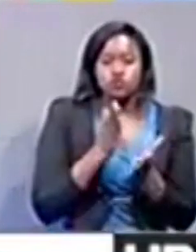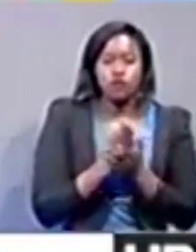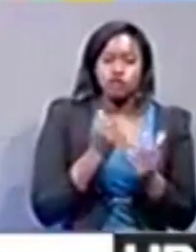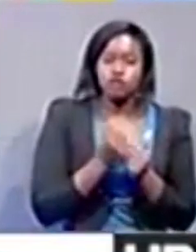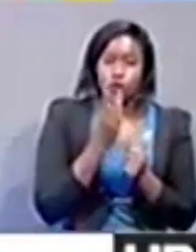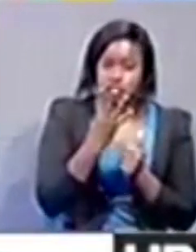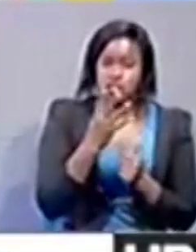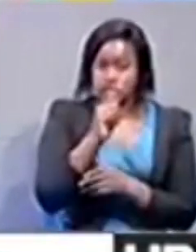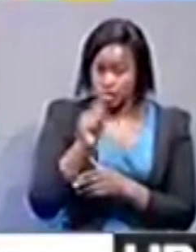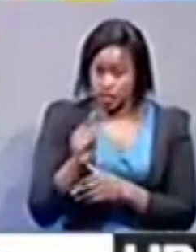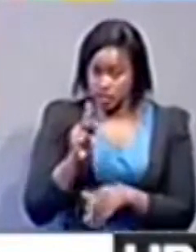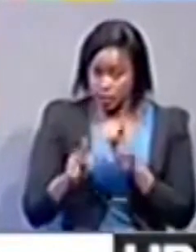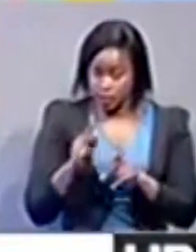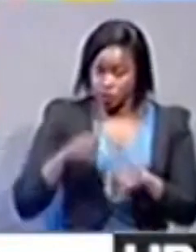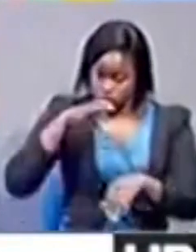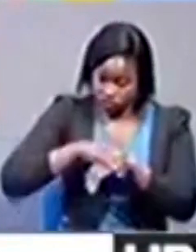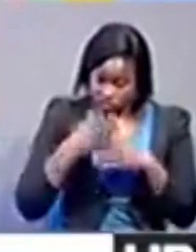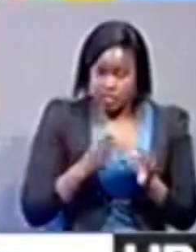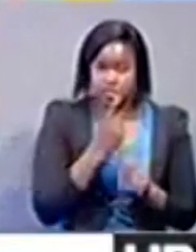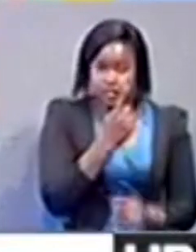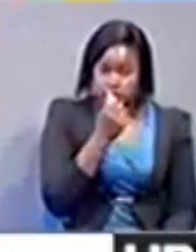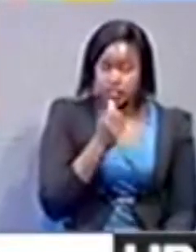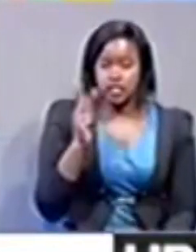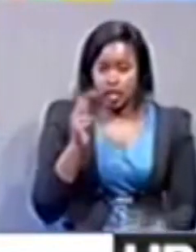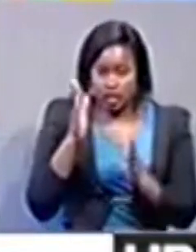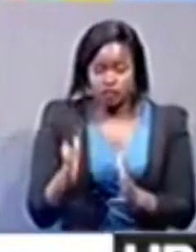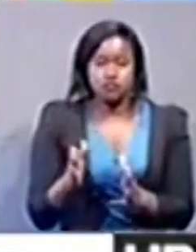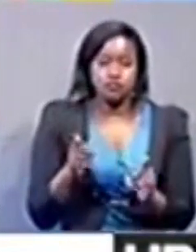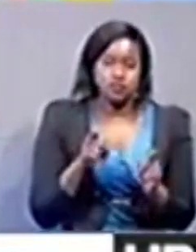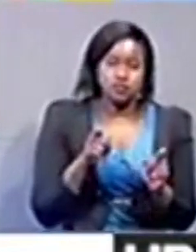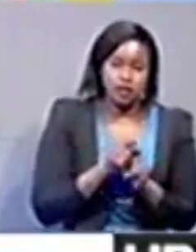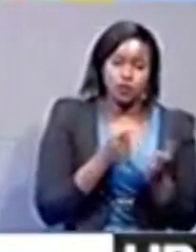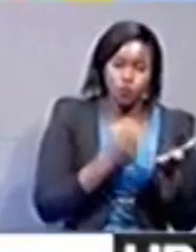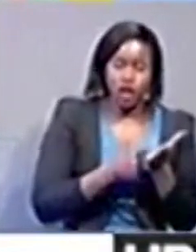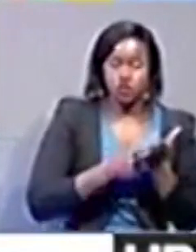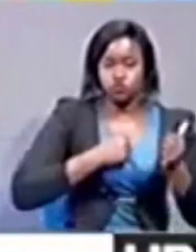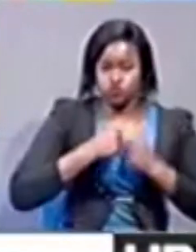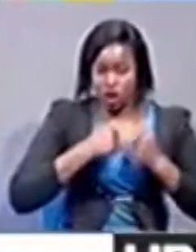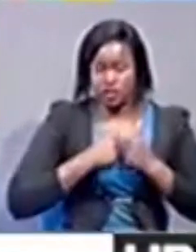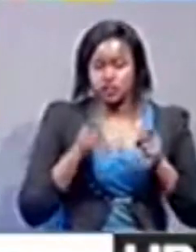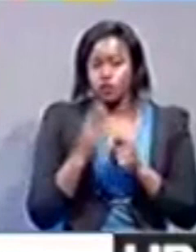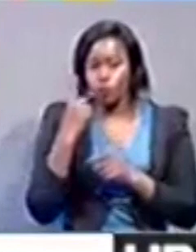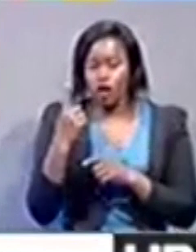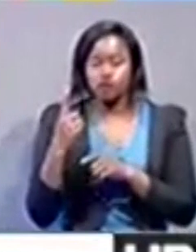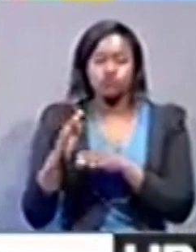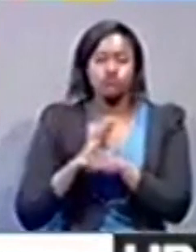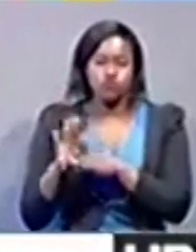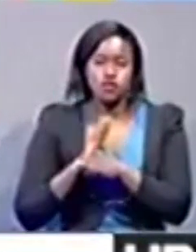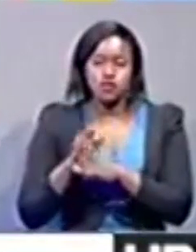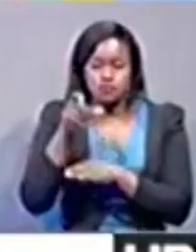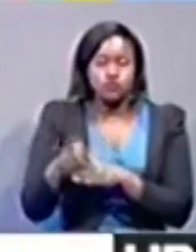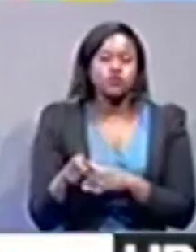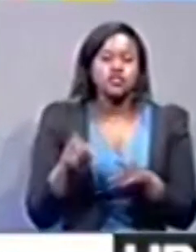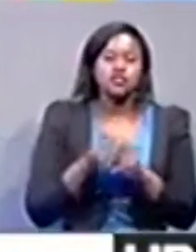Tanzanians, 16 Kenyans, one Munyarwanda, one Murundi, and